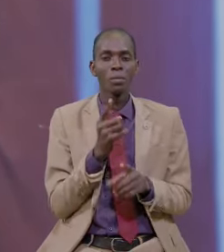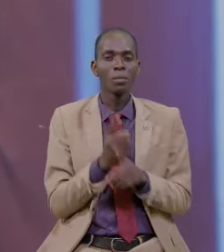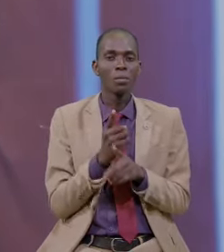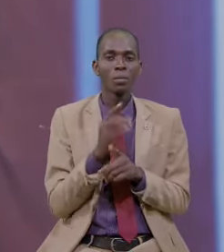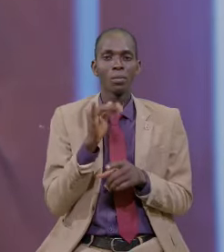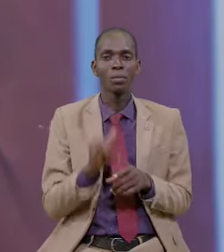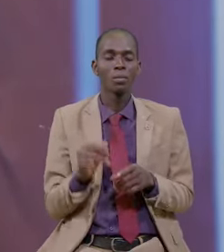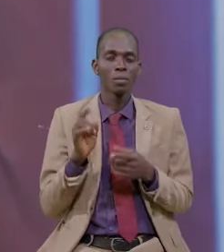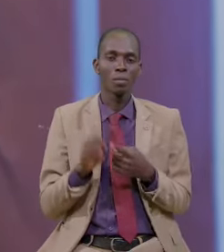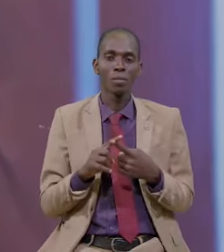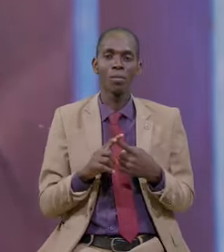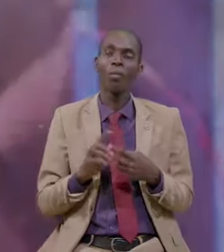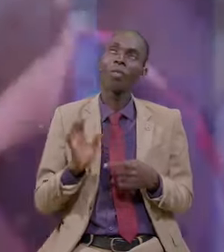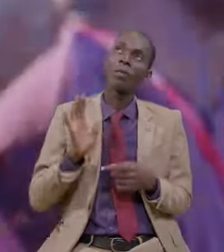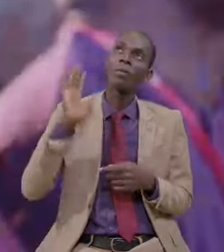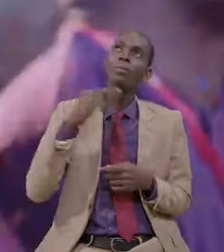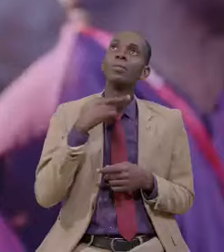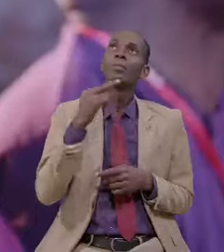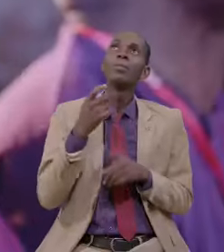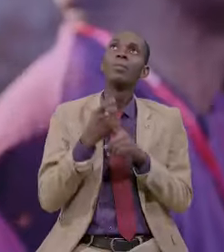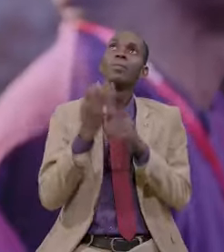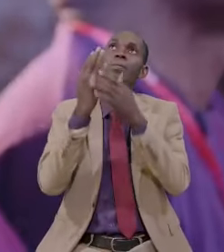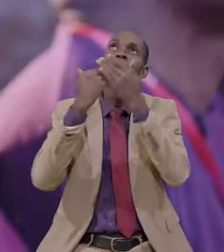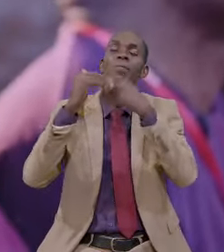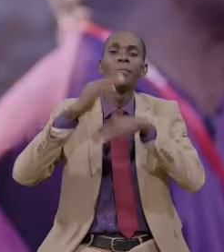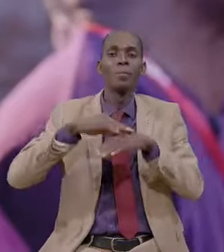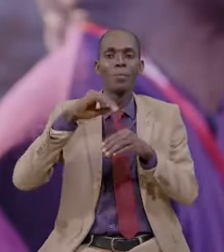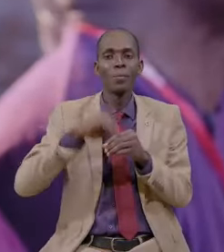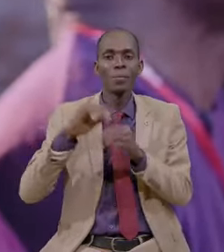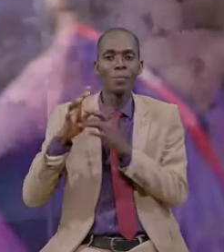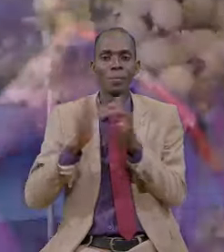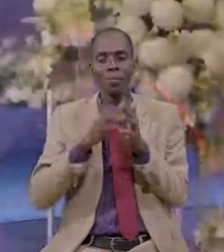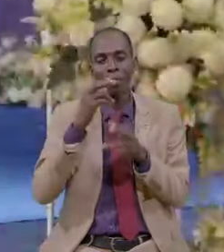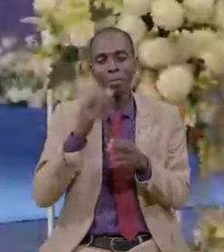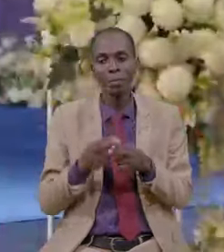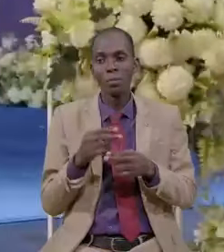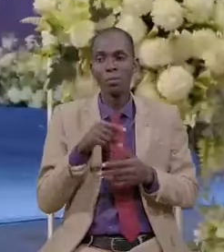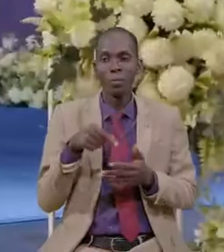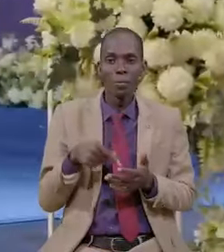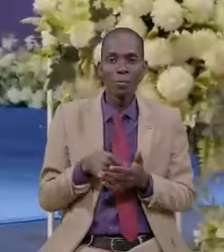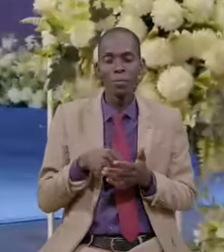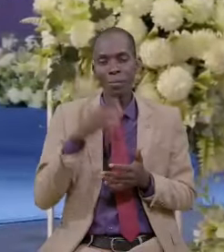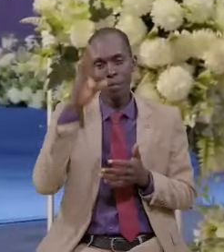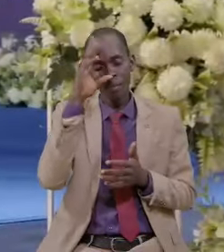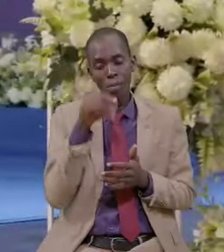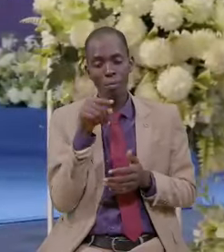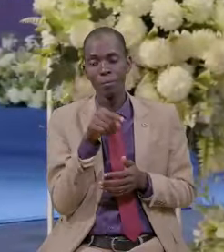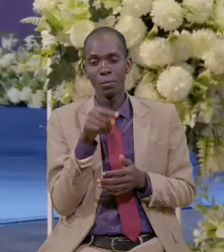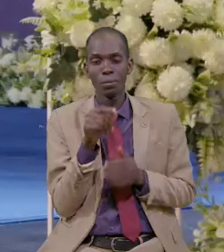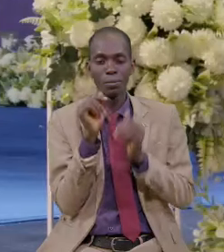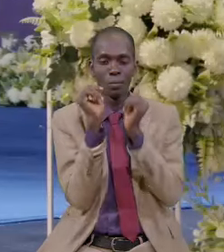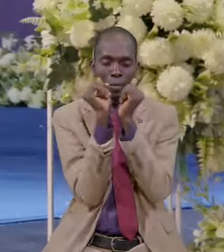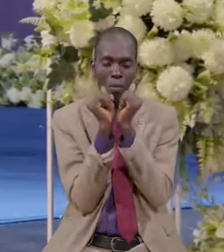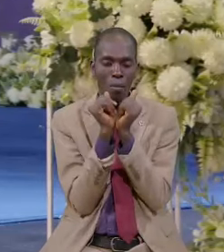his voice from heaven. Amen. This man, bind him hand and foot and